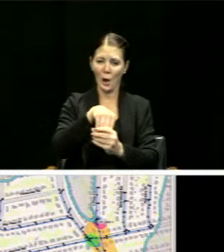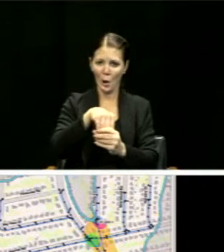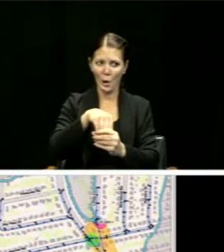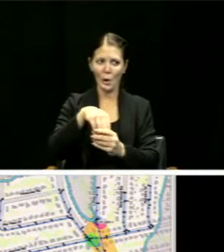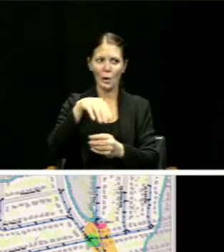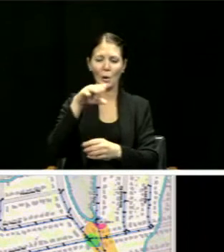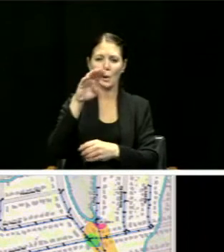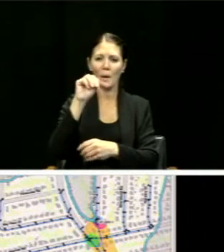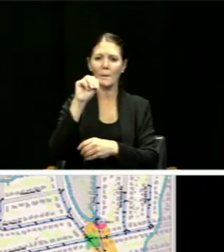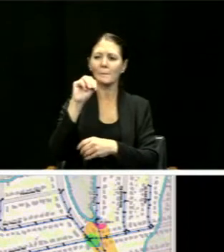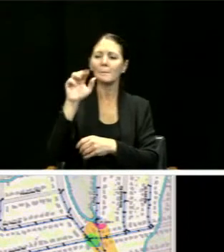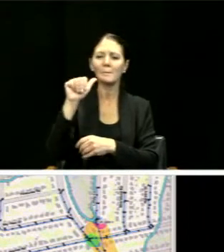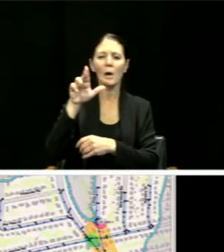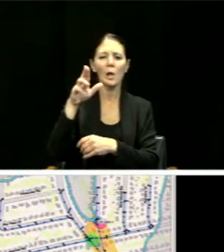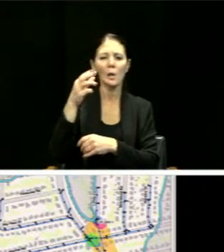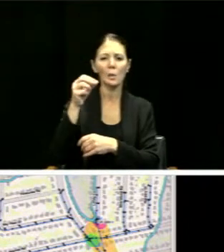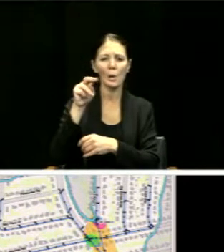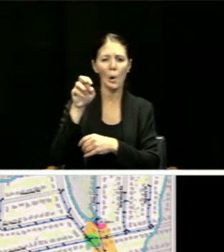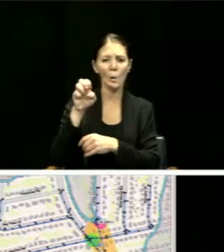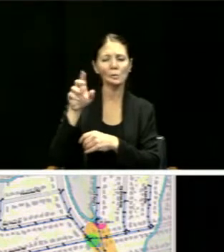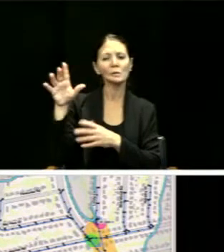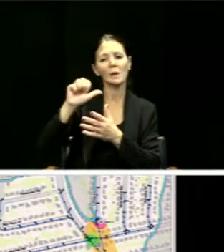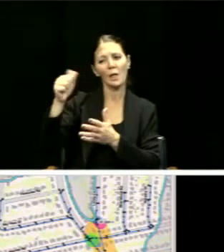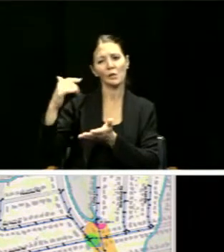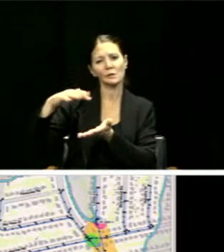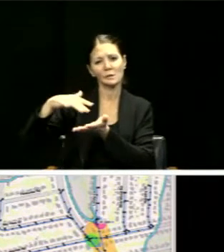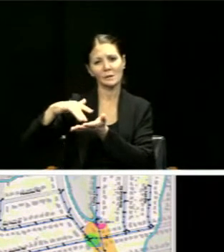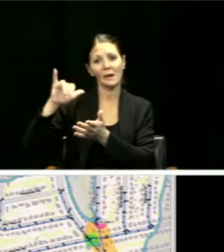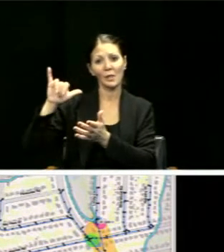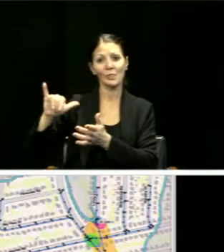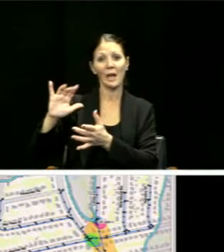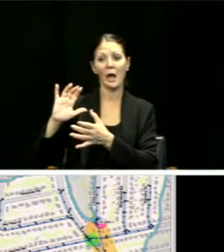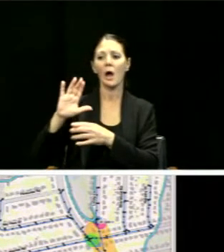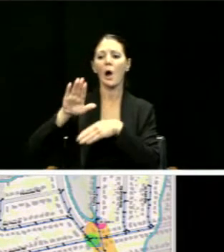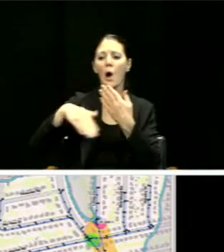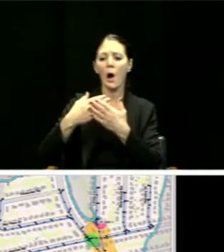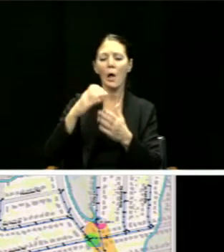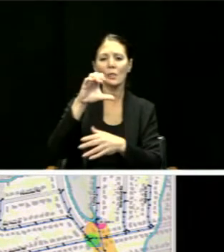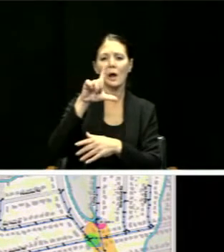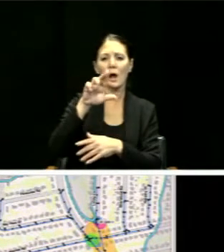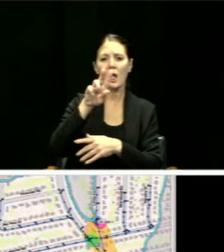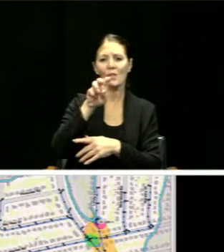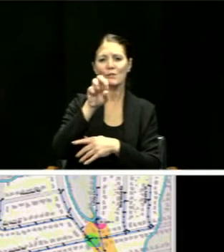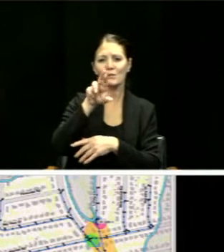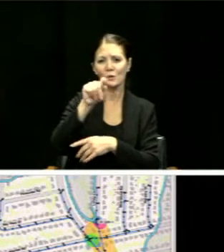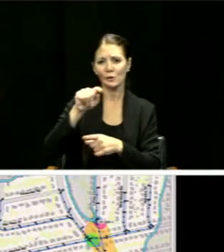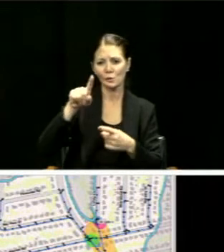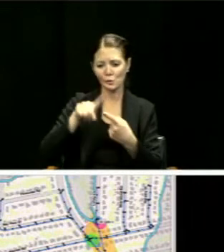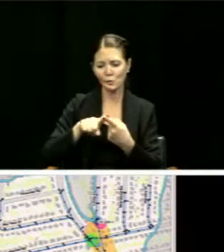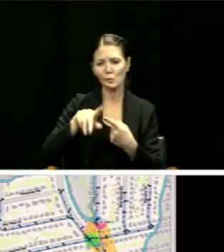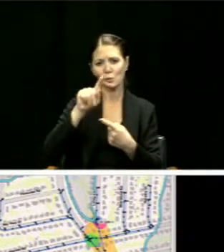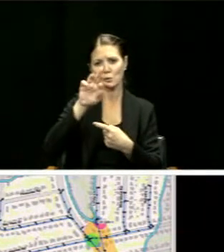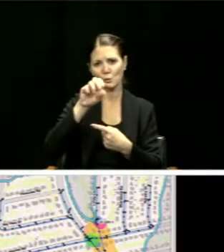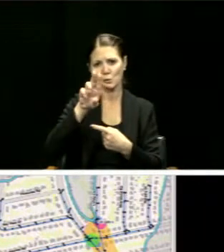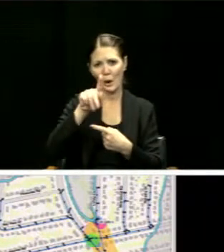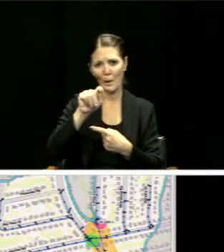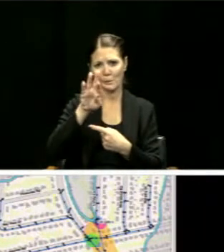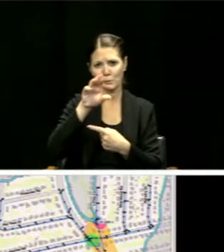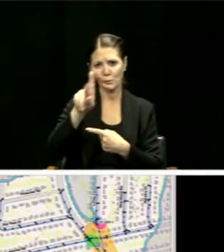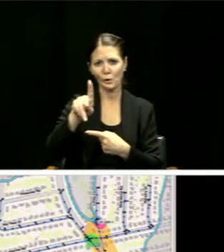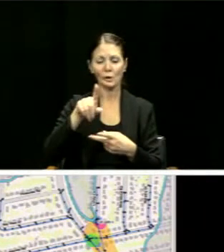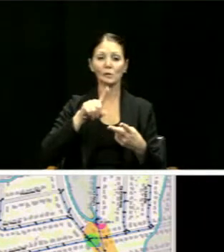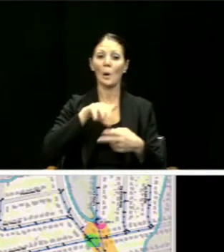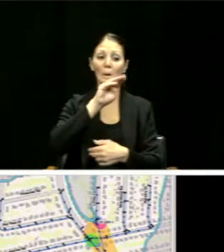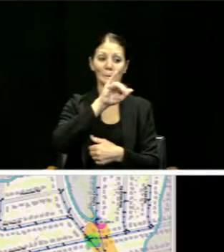McBroom study that included the culverts for Trout Brook. So the culverts at Albany Ave, and then the one at Lindy